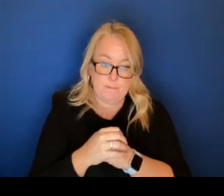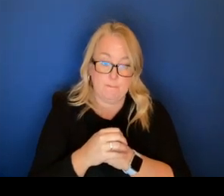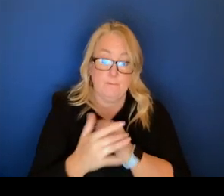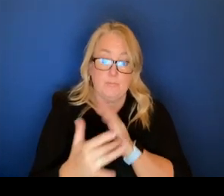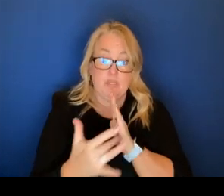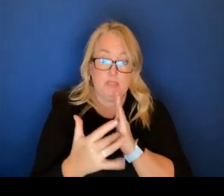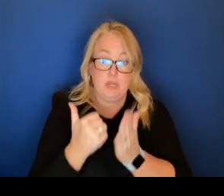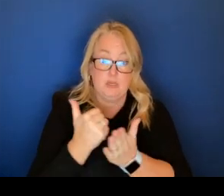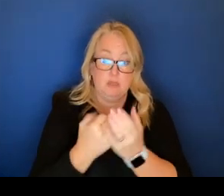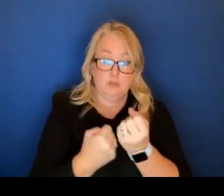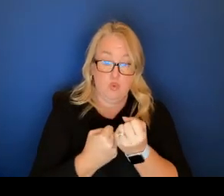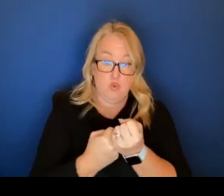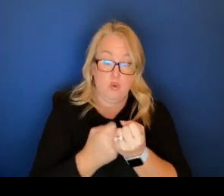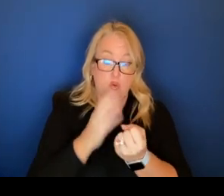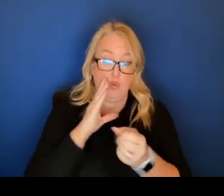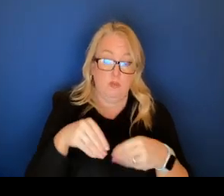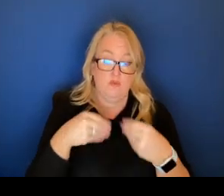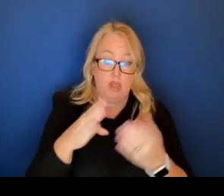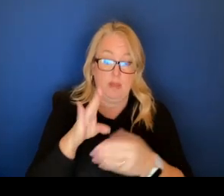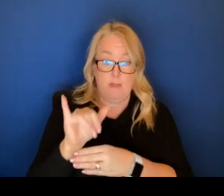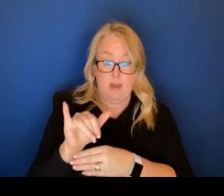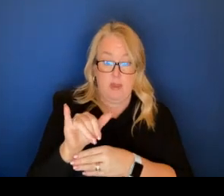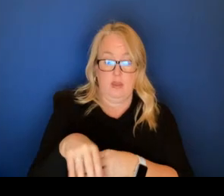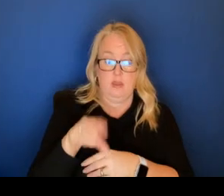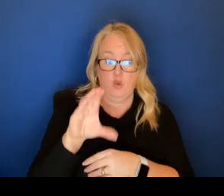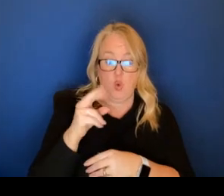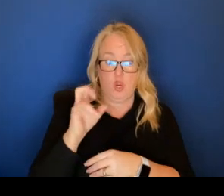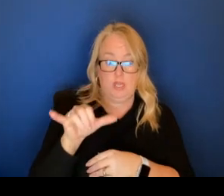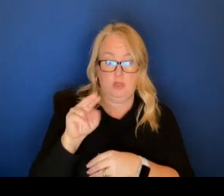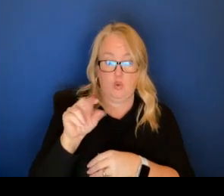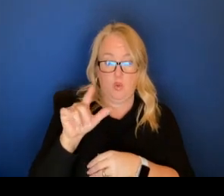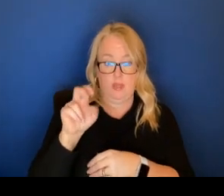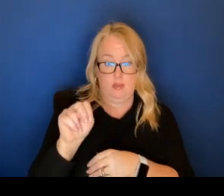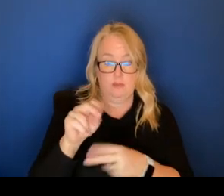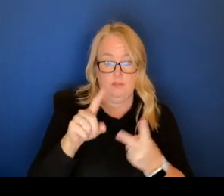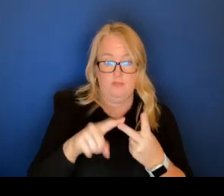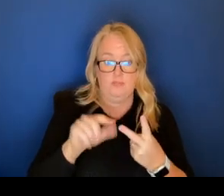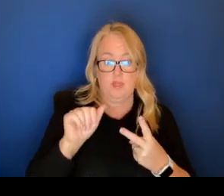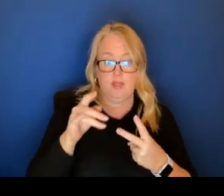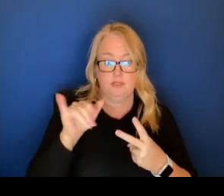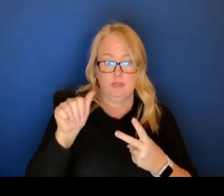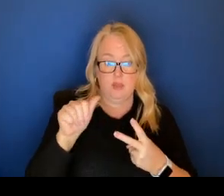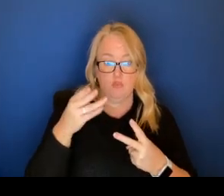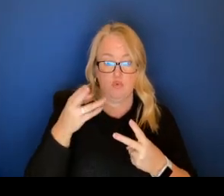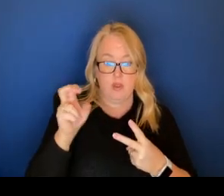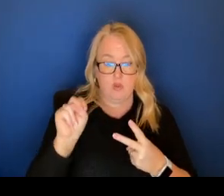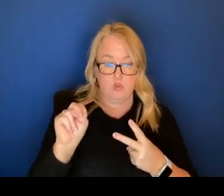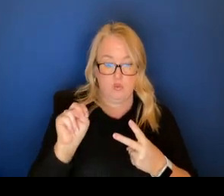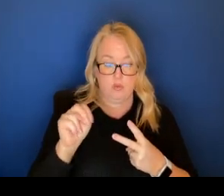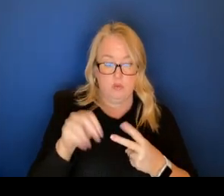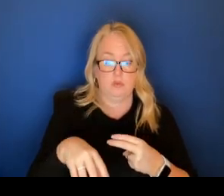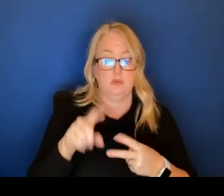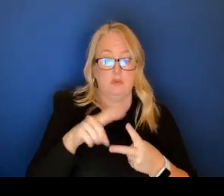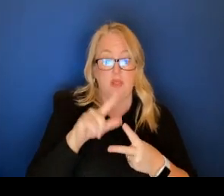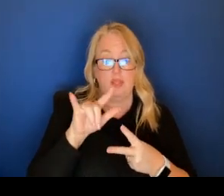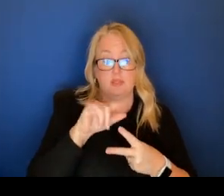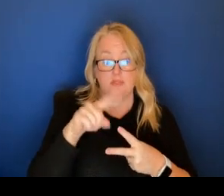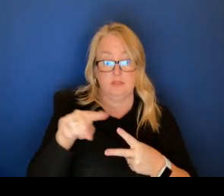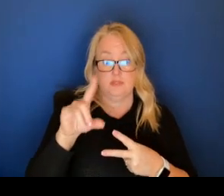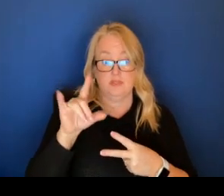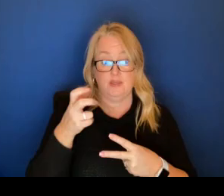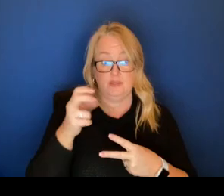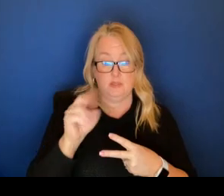Technical support will be provided by Ms. Corey Nolan and Ms. Alexia Brown. Ms. Liz Dyson